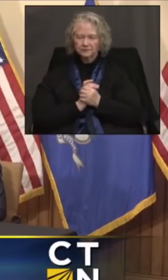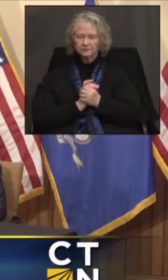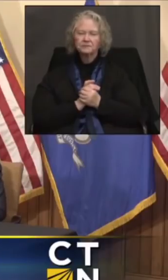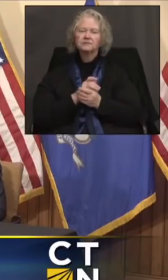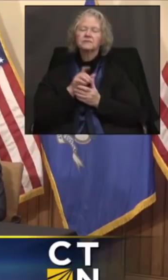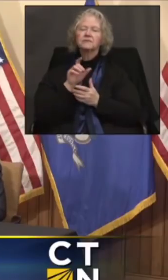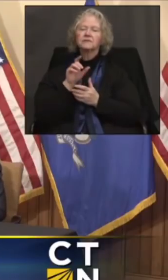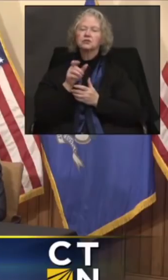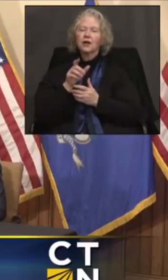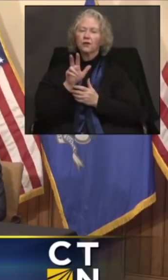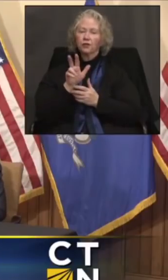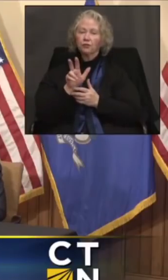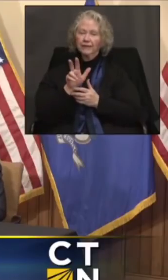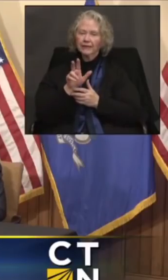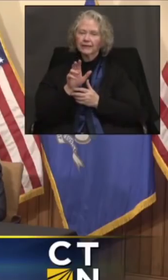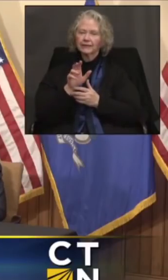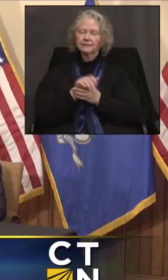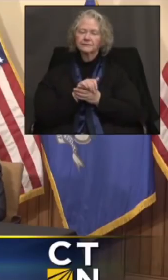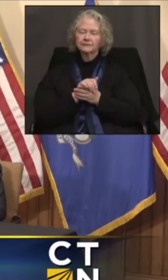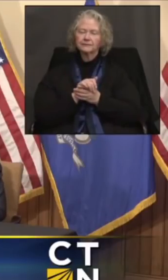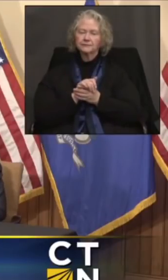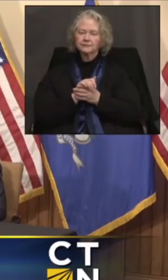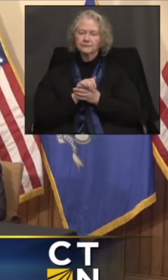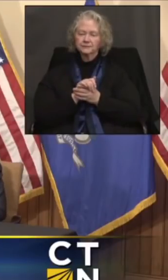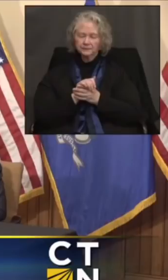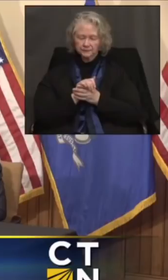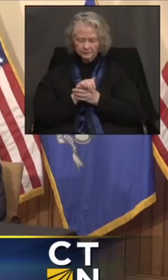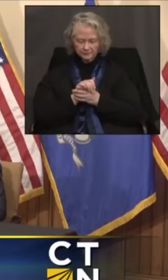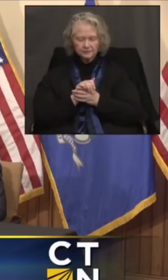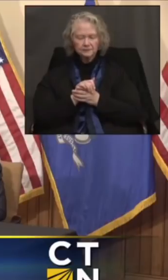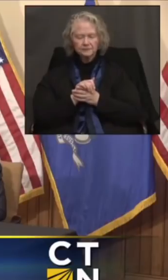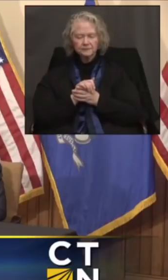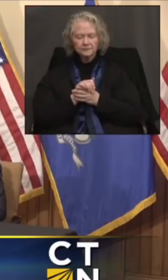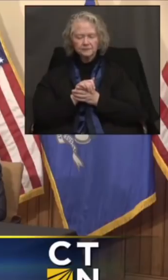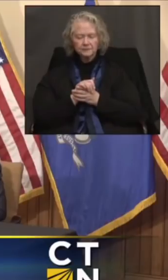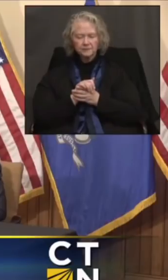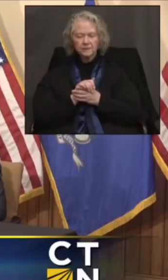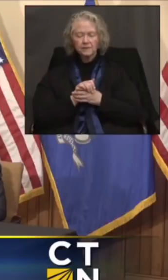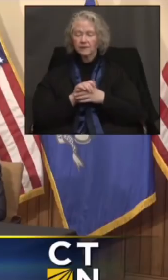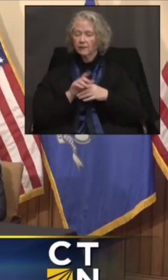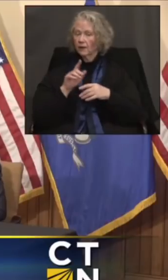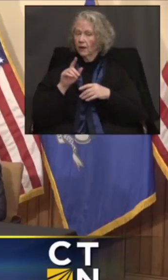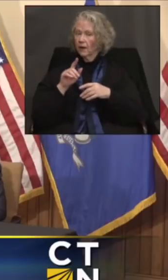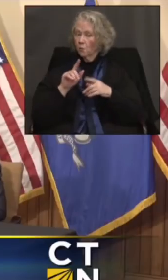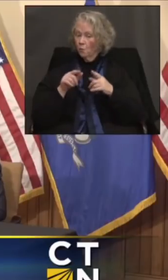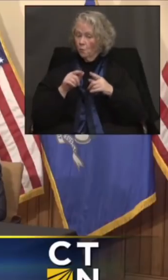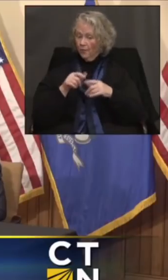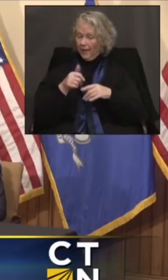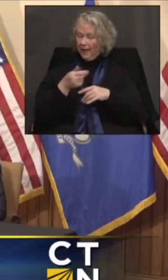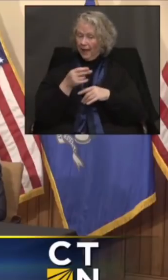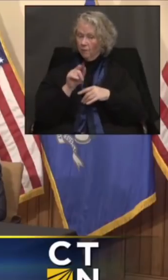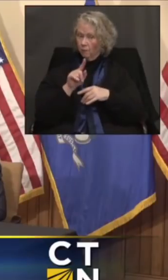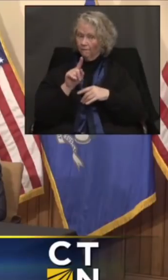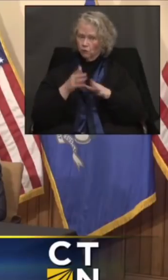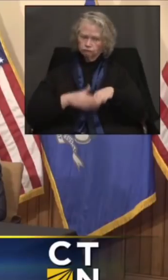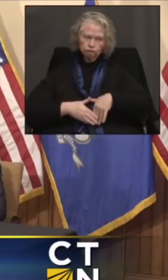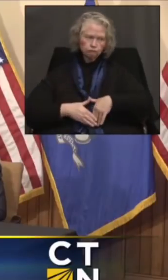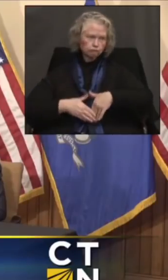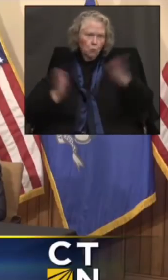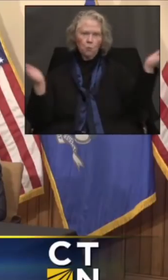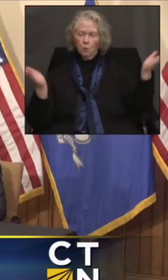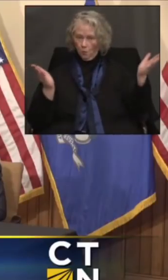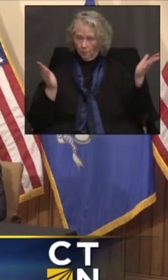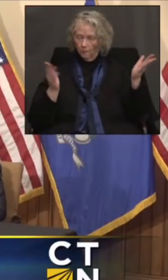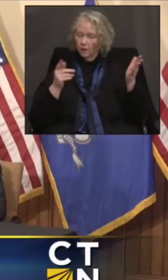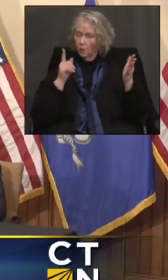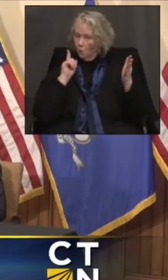Channel 3 Eyewitness News. Yes, Governor, when the rollout expands on April 1st, will there be a